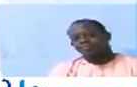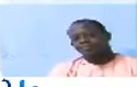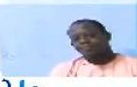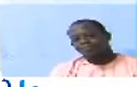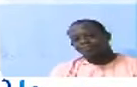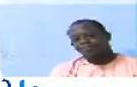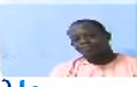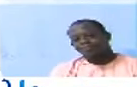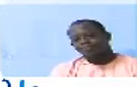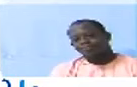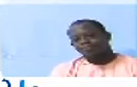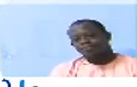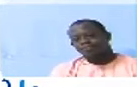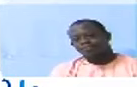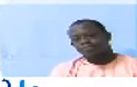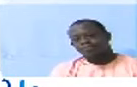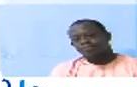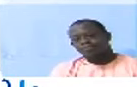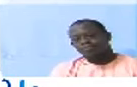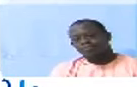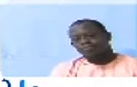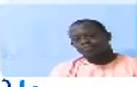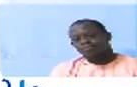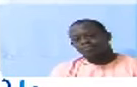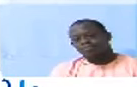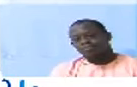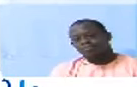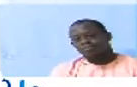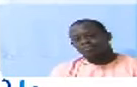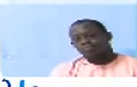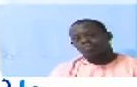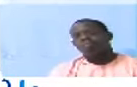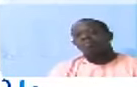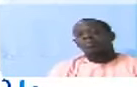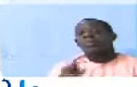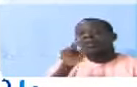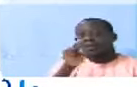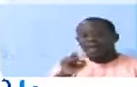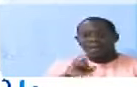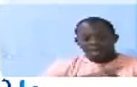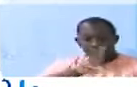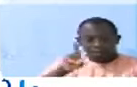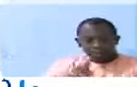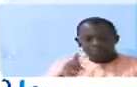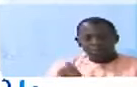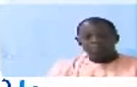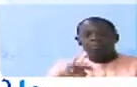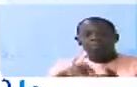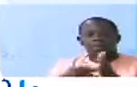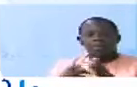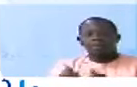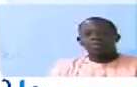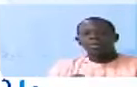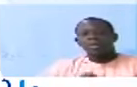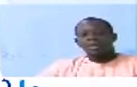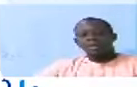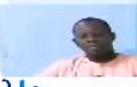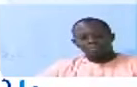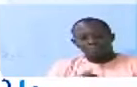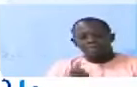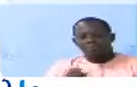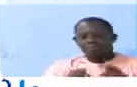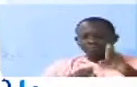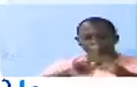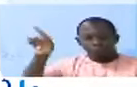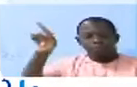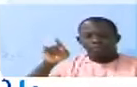je fem fem na nota law la na nota jere nota. That place is the filthiest among all places I have ever